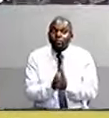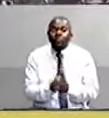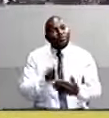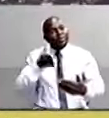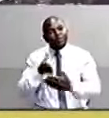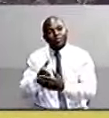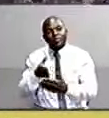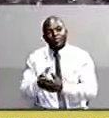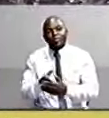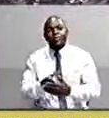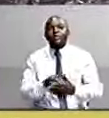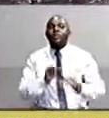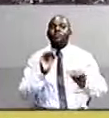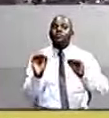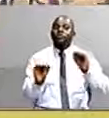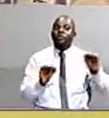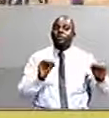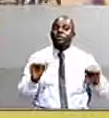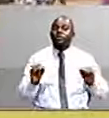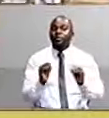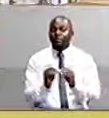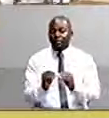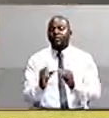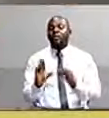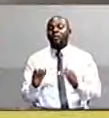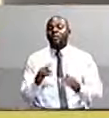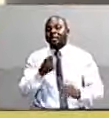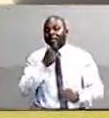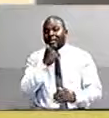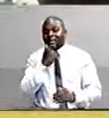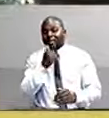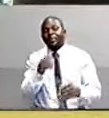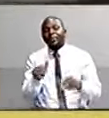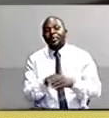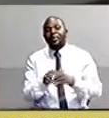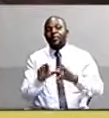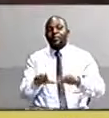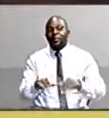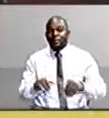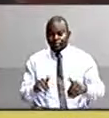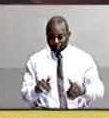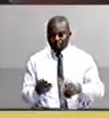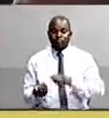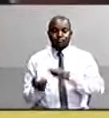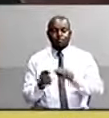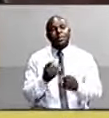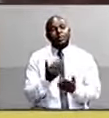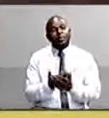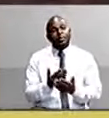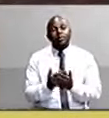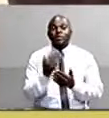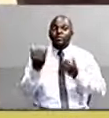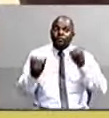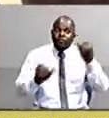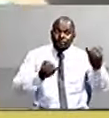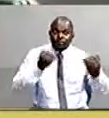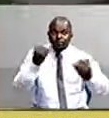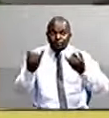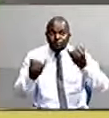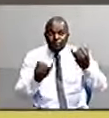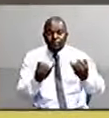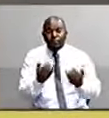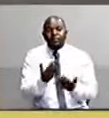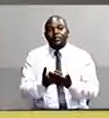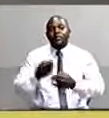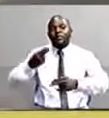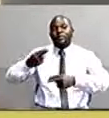his scheduled consultations. Chagulanyi, also Chadondo East legislator, wants to solicit people's views on his intended bid to stand